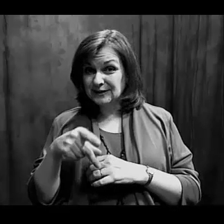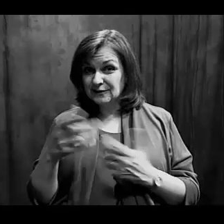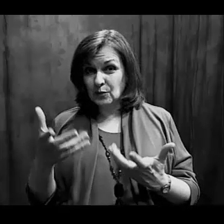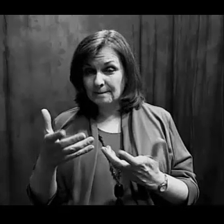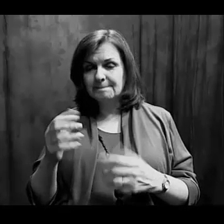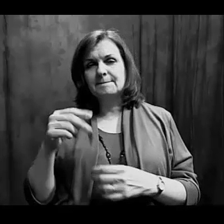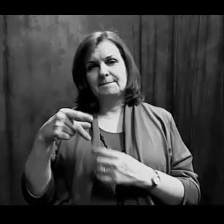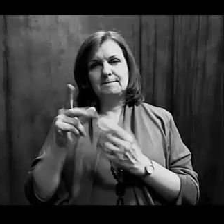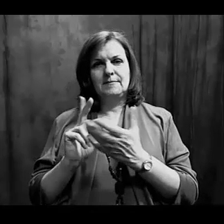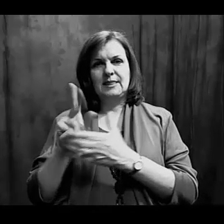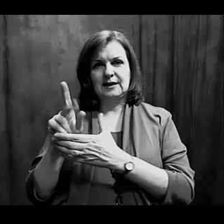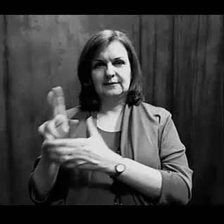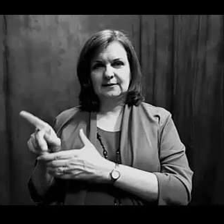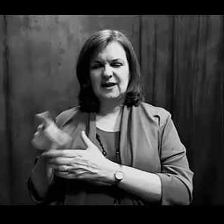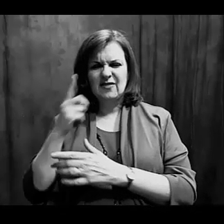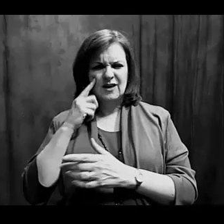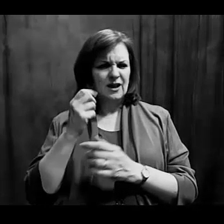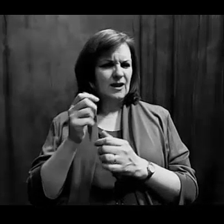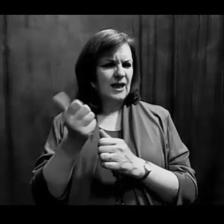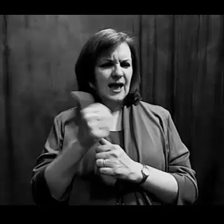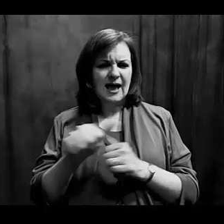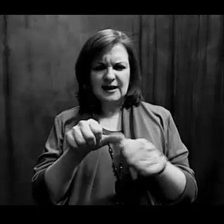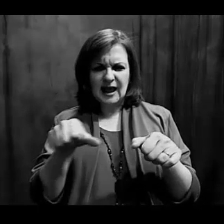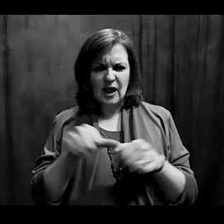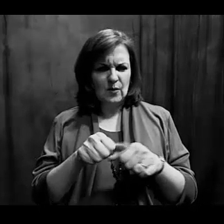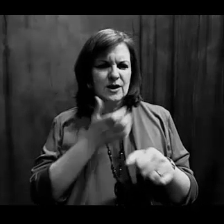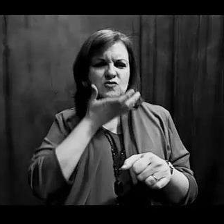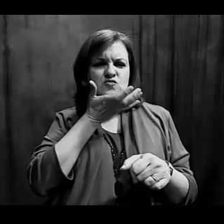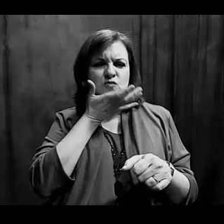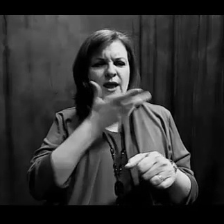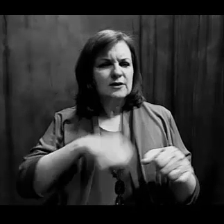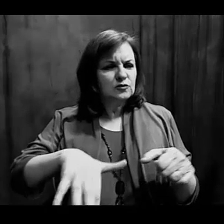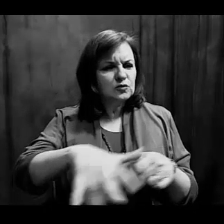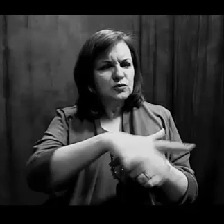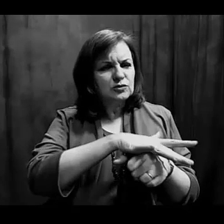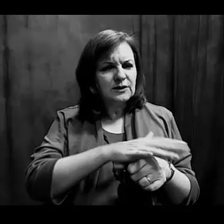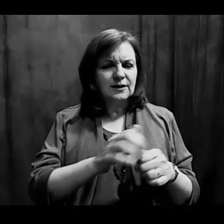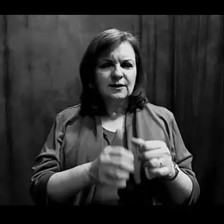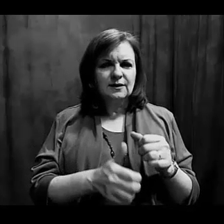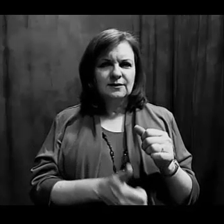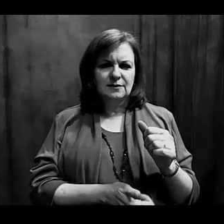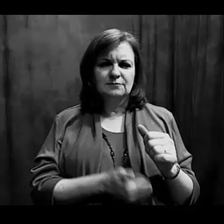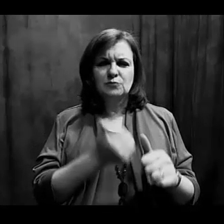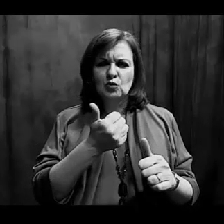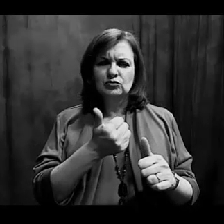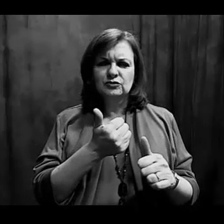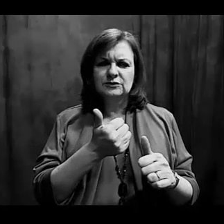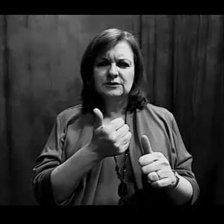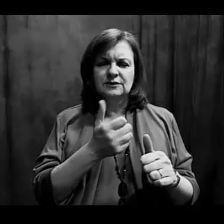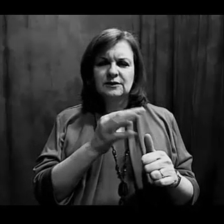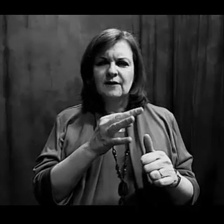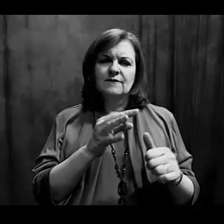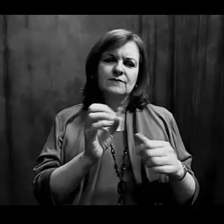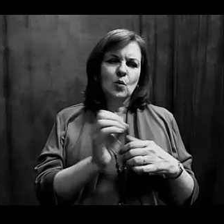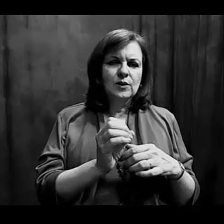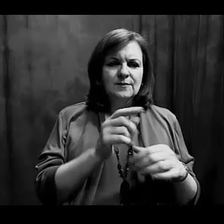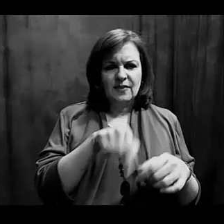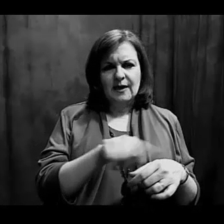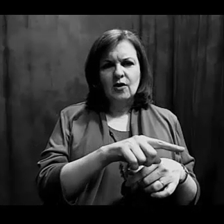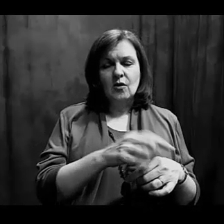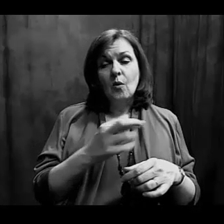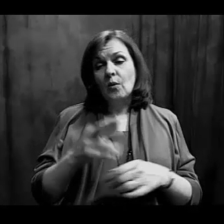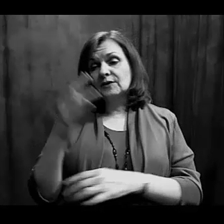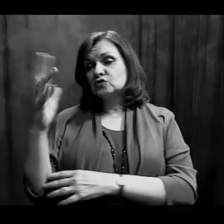dominant. That shouldn't surprise you. If you think about any given area, grass is typically the dominant, right, in